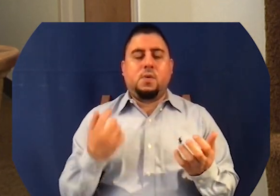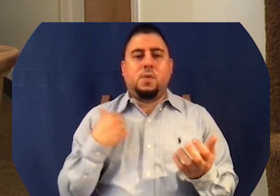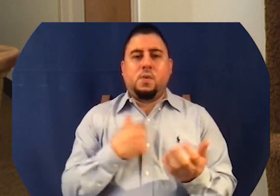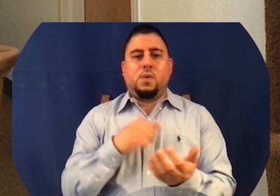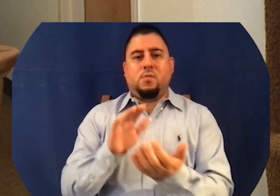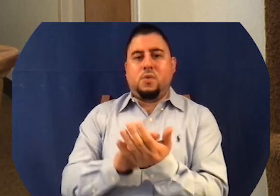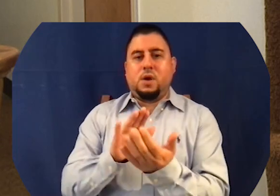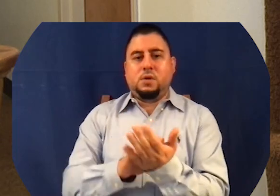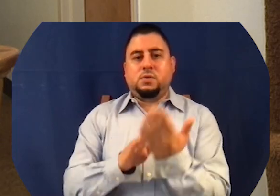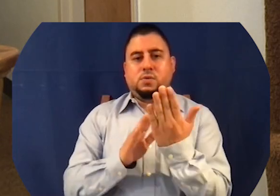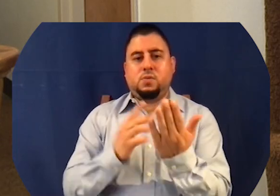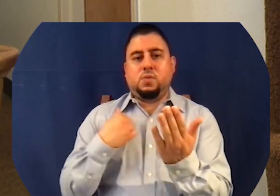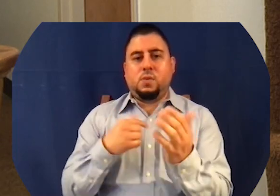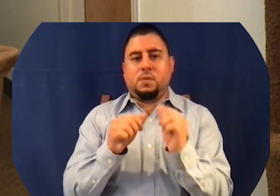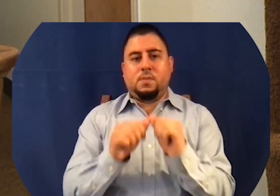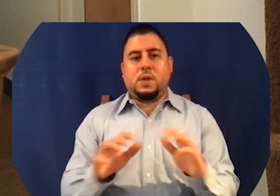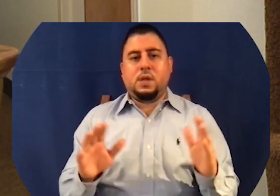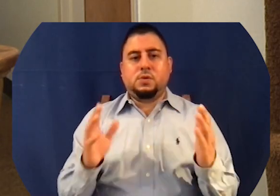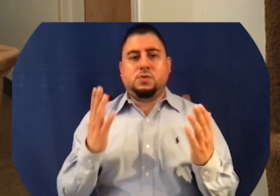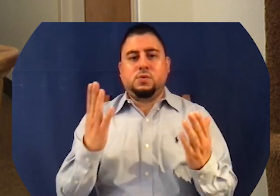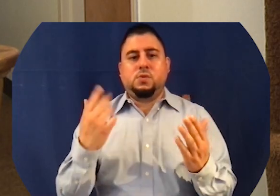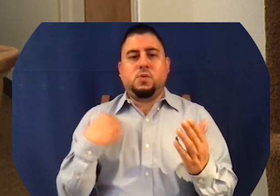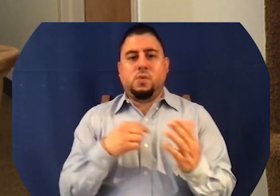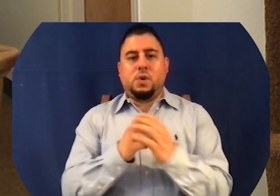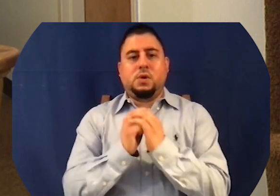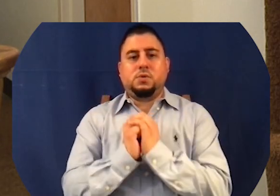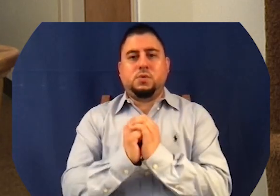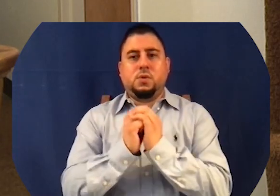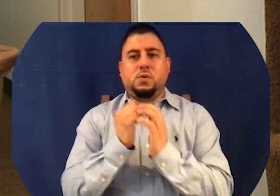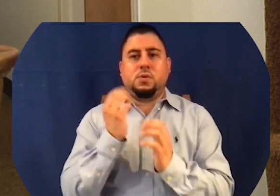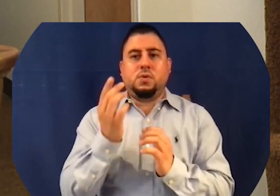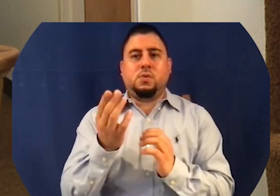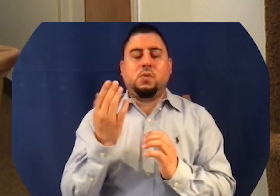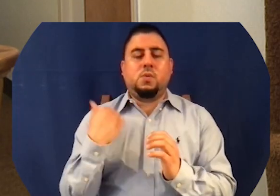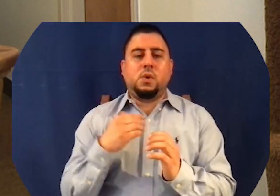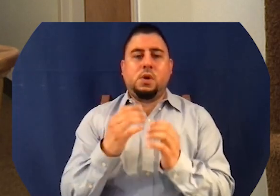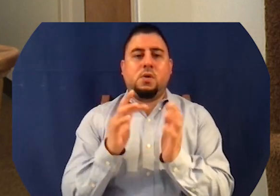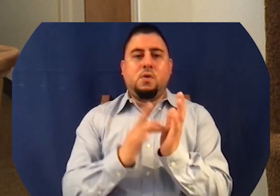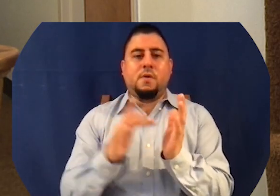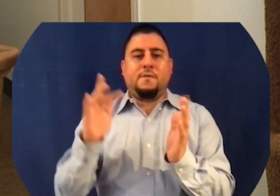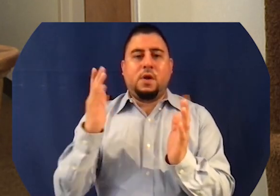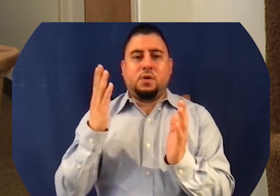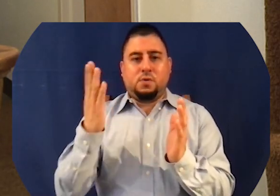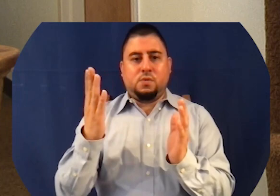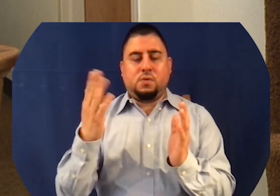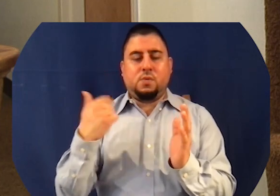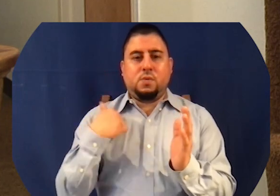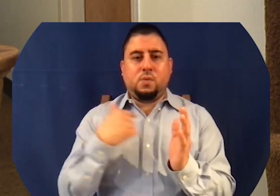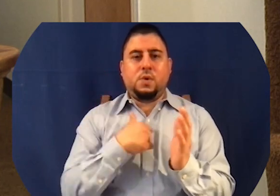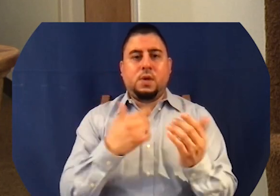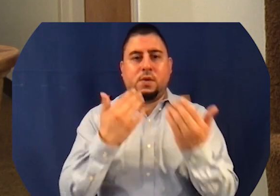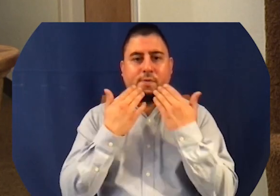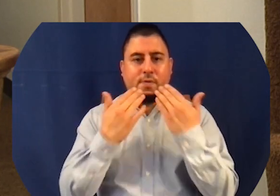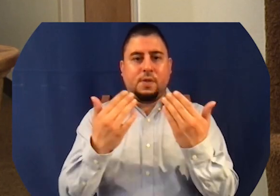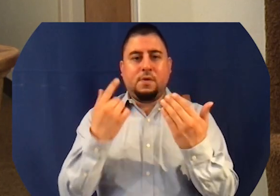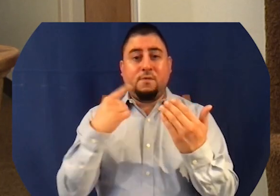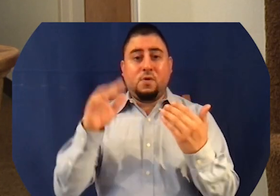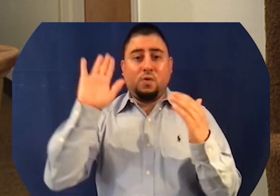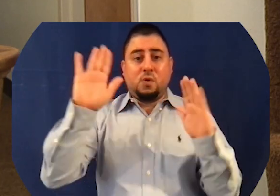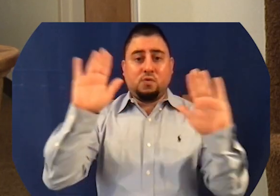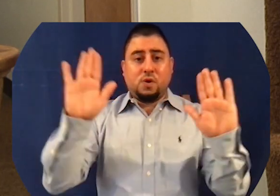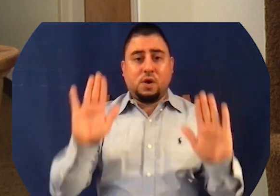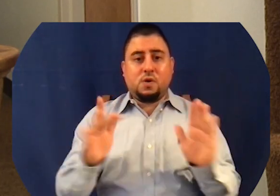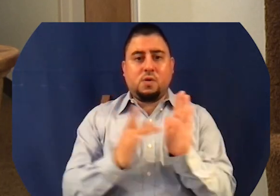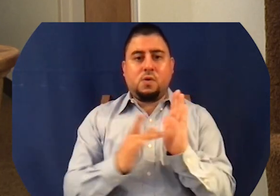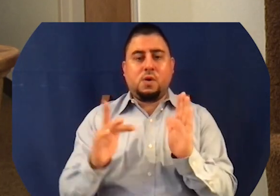goodwill. We praise you, we bless you, we adore you, we glorify you. We give you